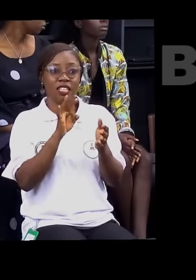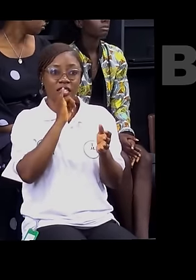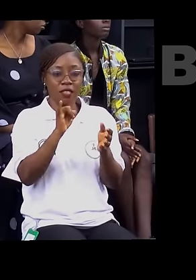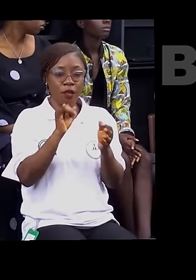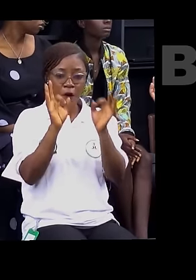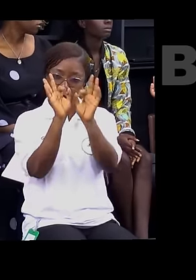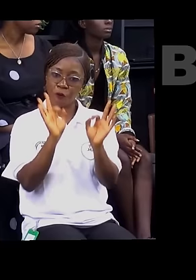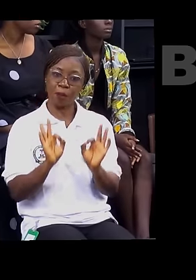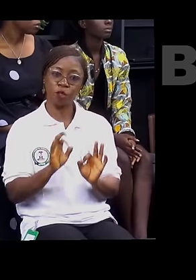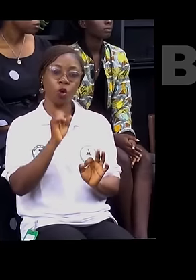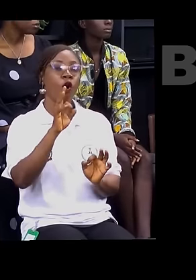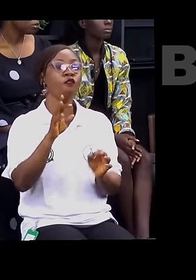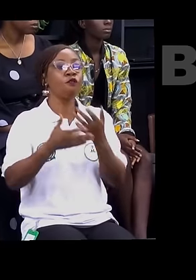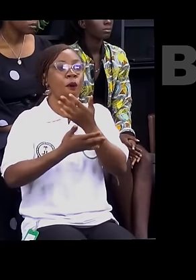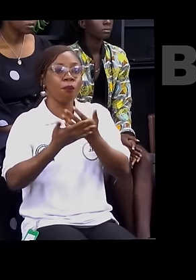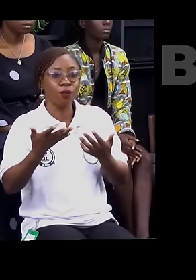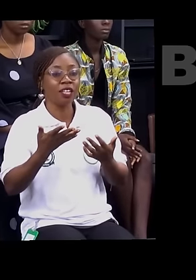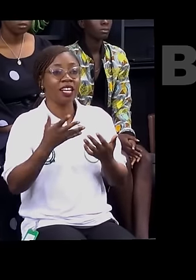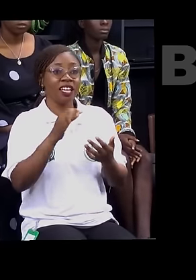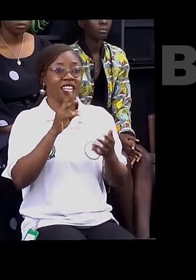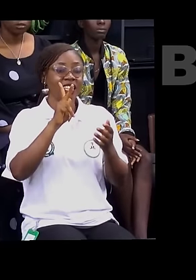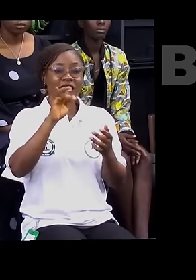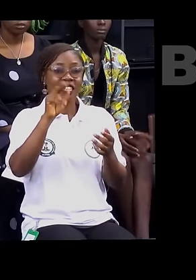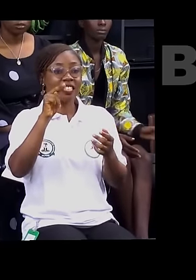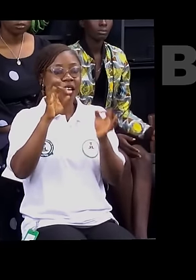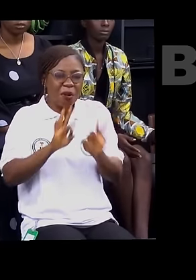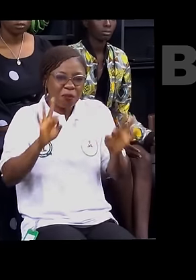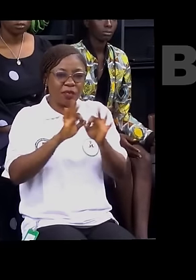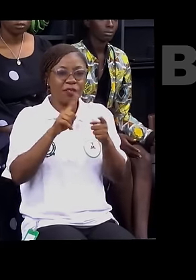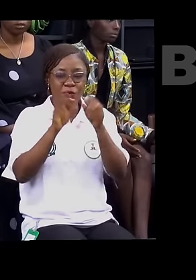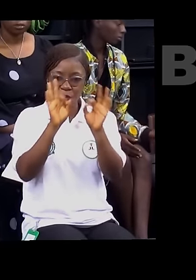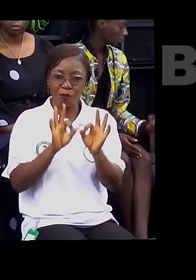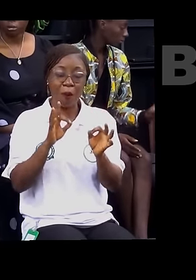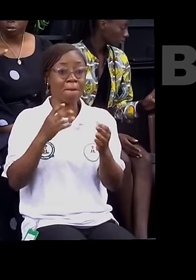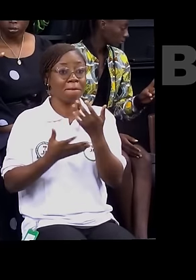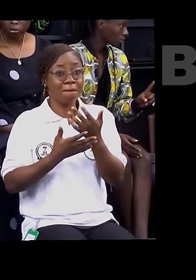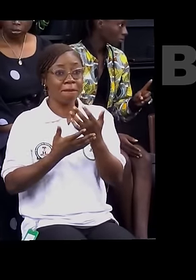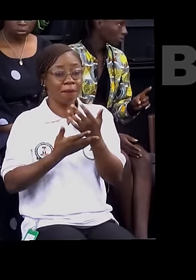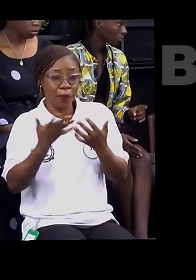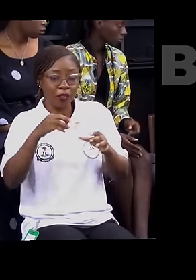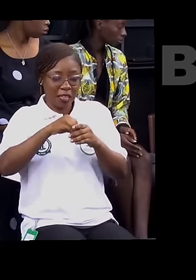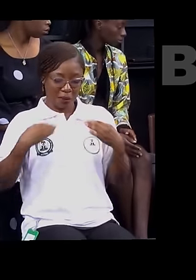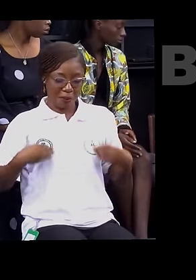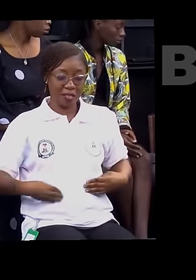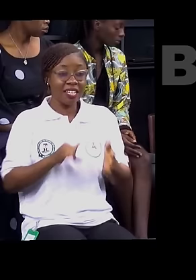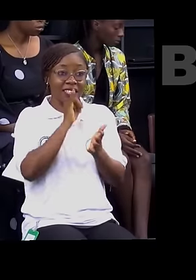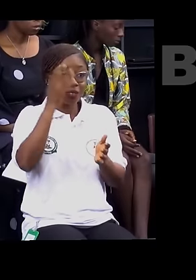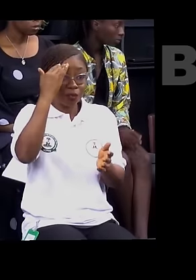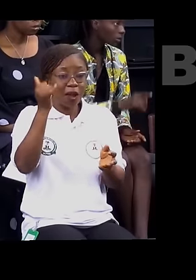blood. The kidney is very important in the formation of blood in the body. And that's why when